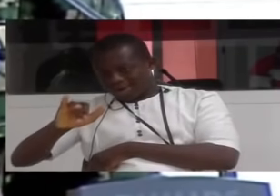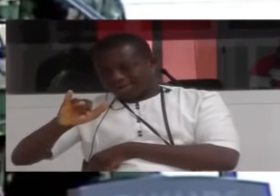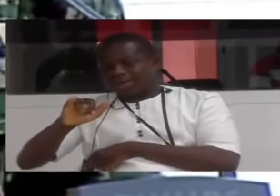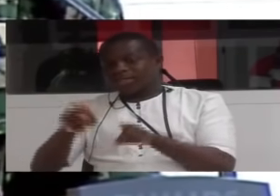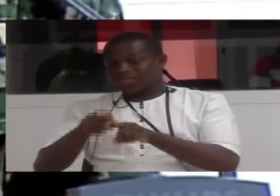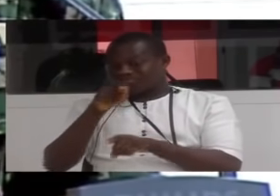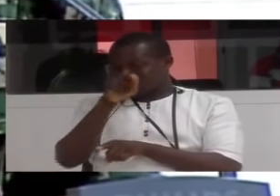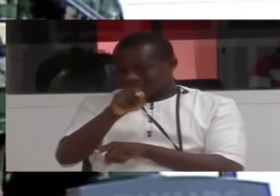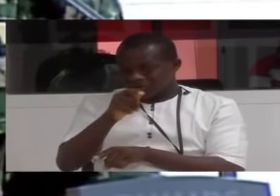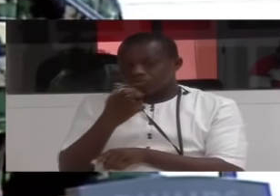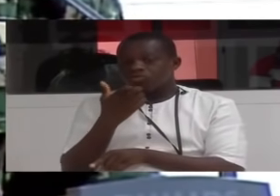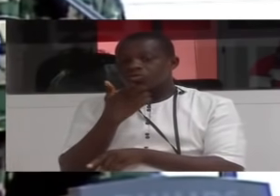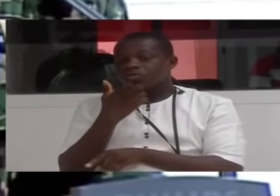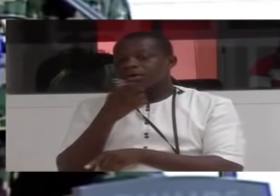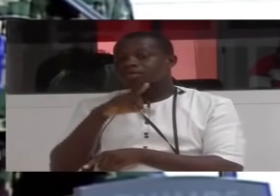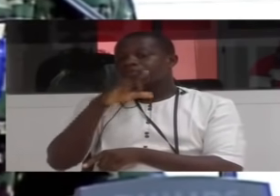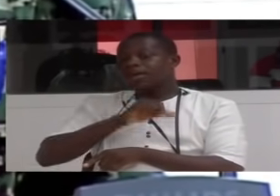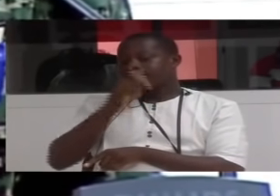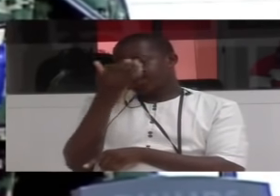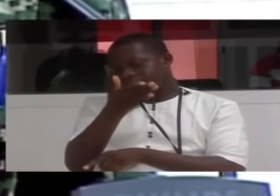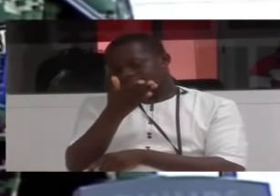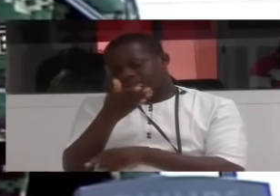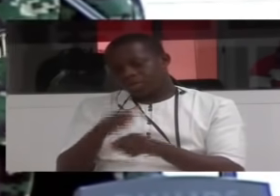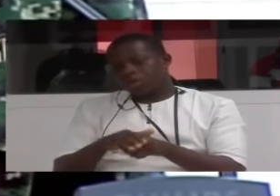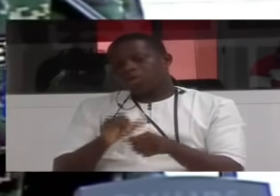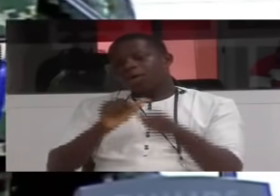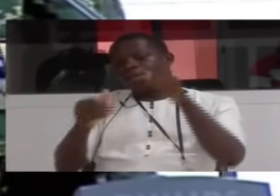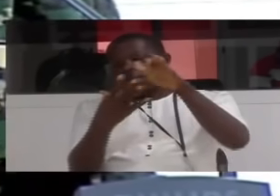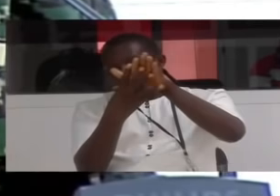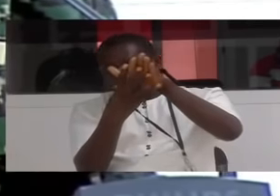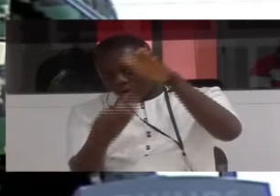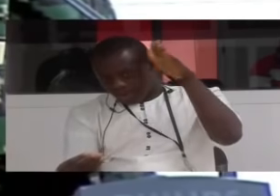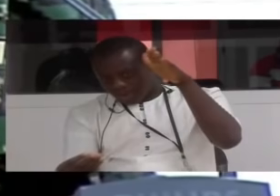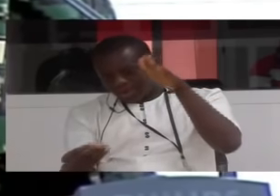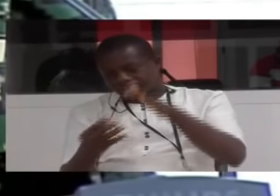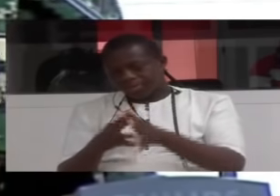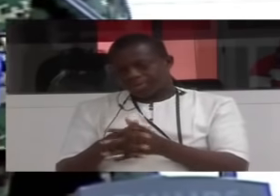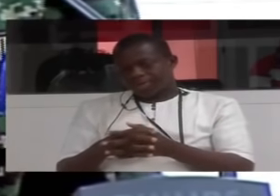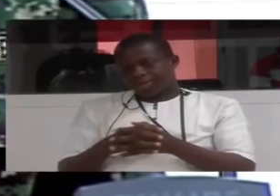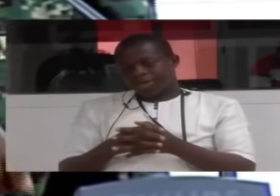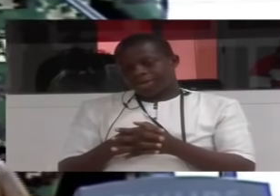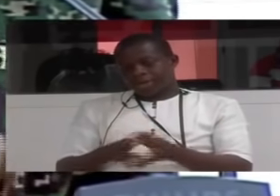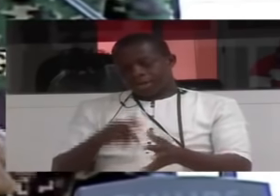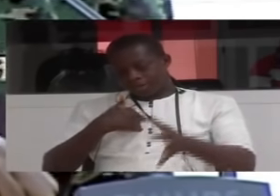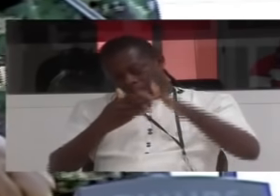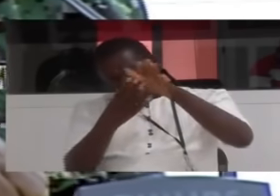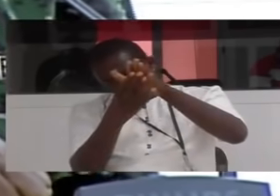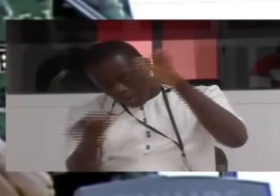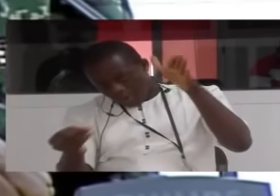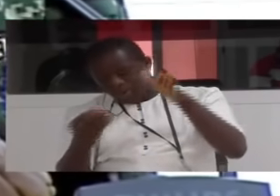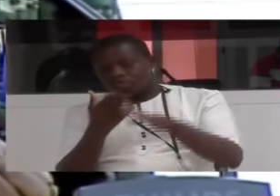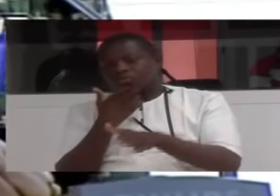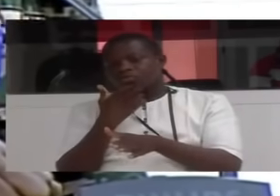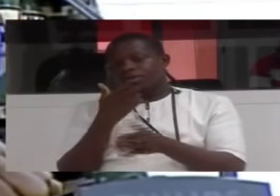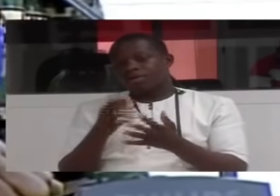was now called Mustafa Koli. Mune na ko copy. He said that I should copy that number. Ma copy ko. I copied